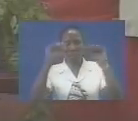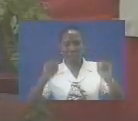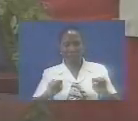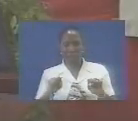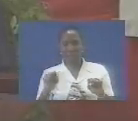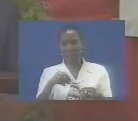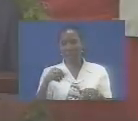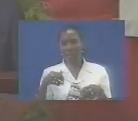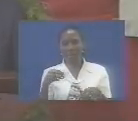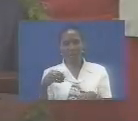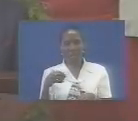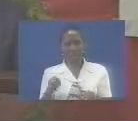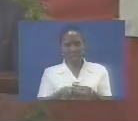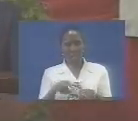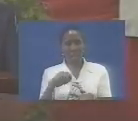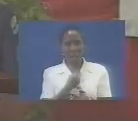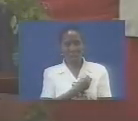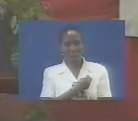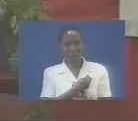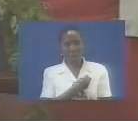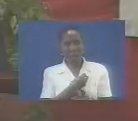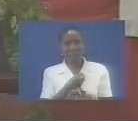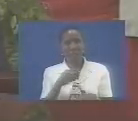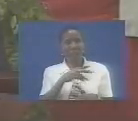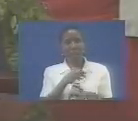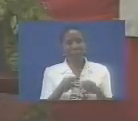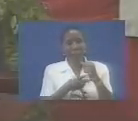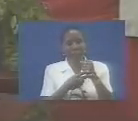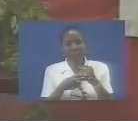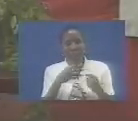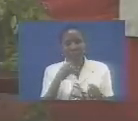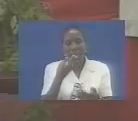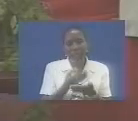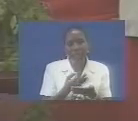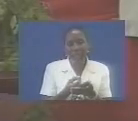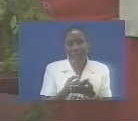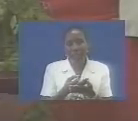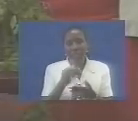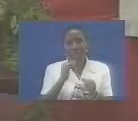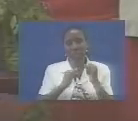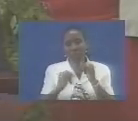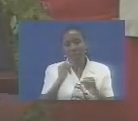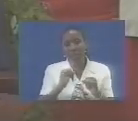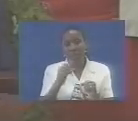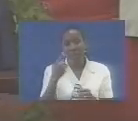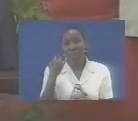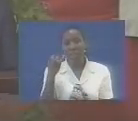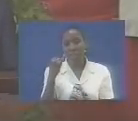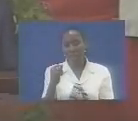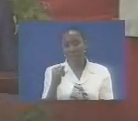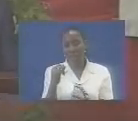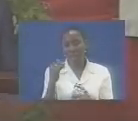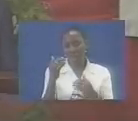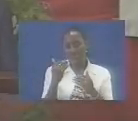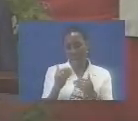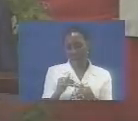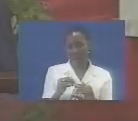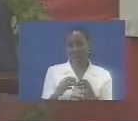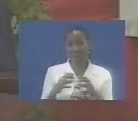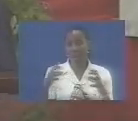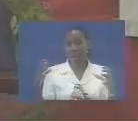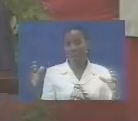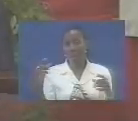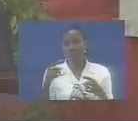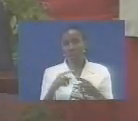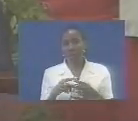as a financial institution is limited largely to moral